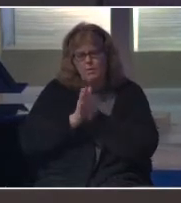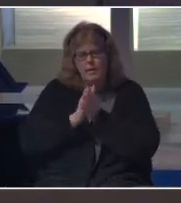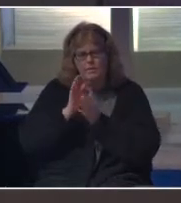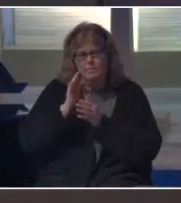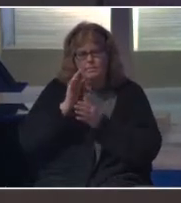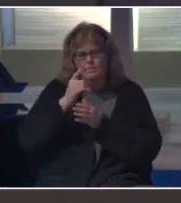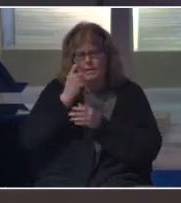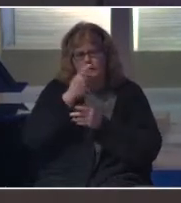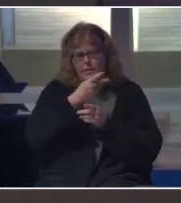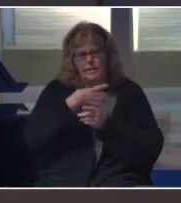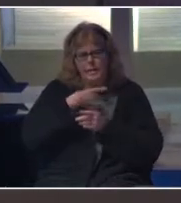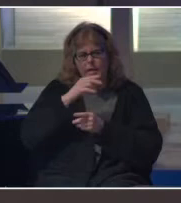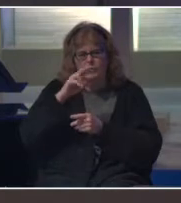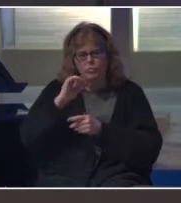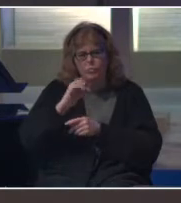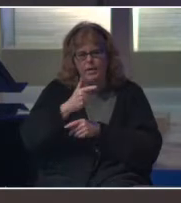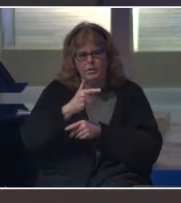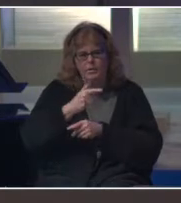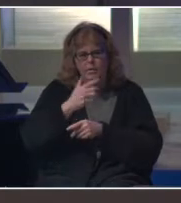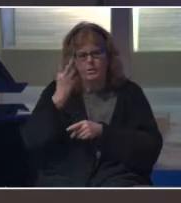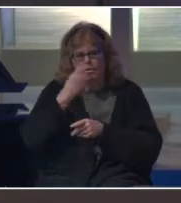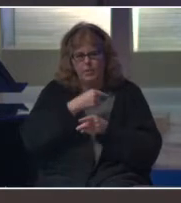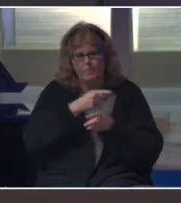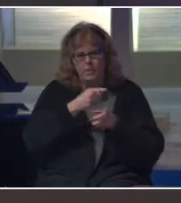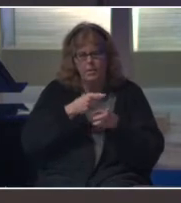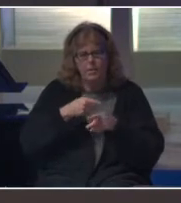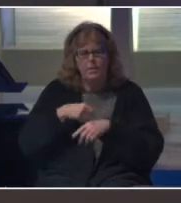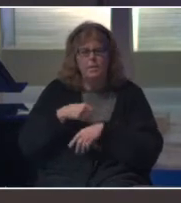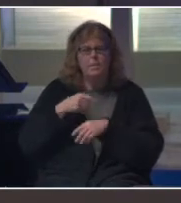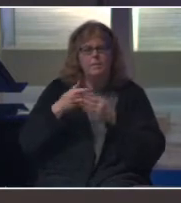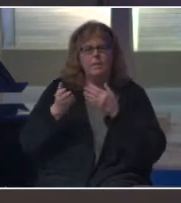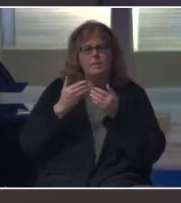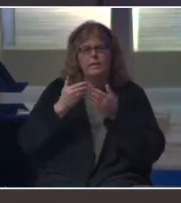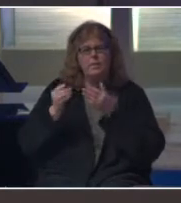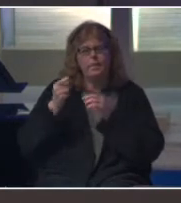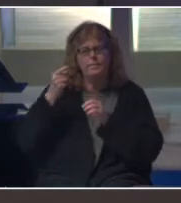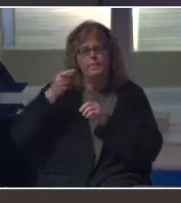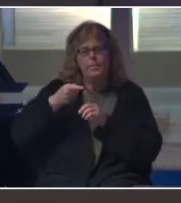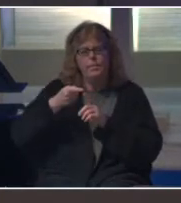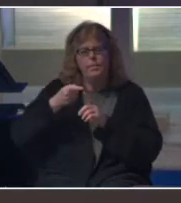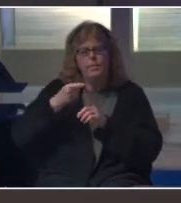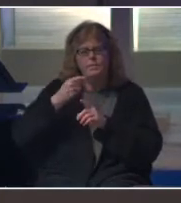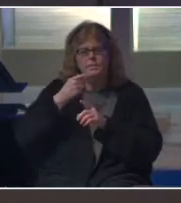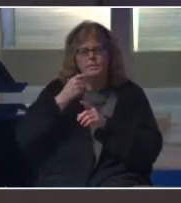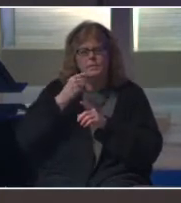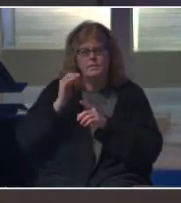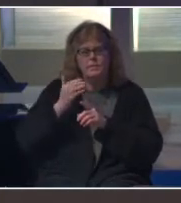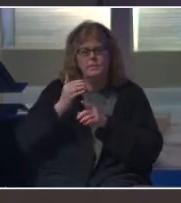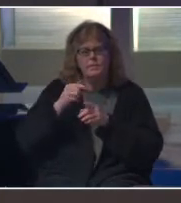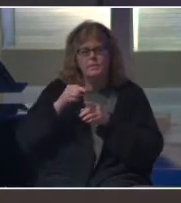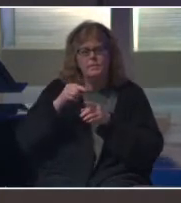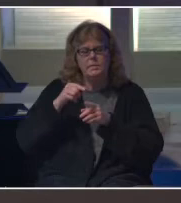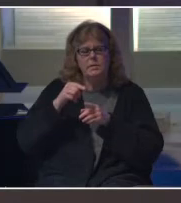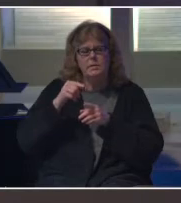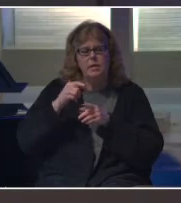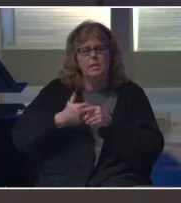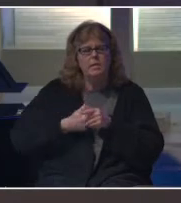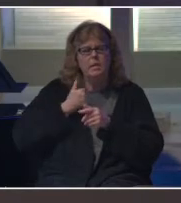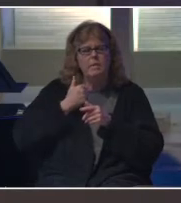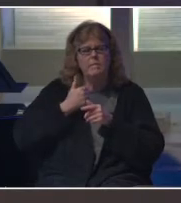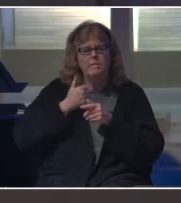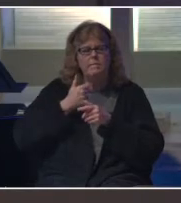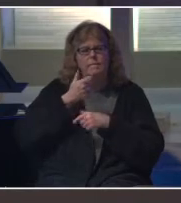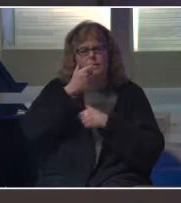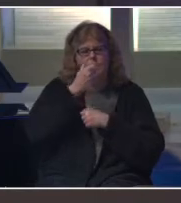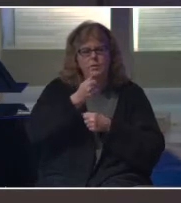Rachel, who was, stunning. Anyway, the point of this verse seems to be how life